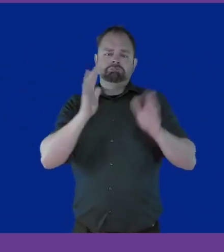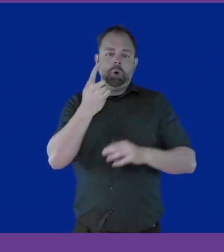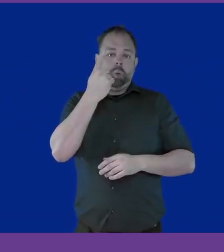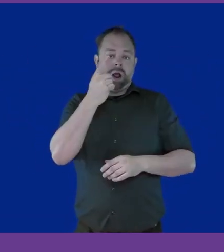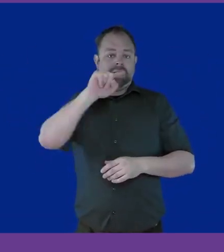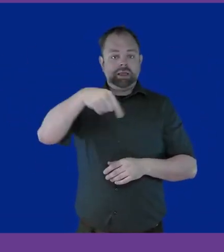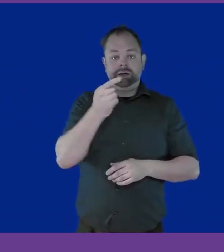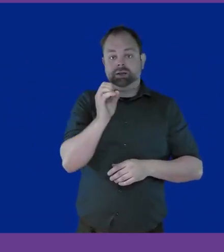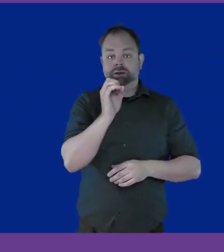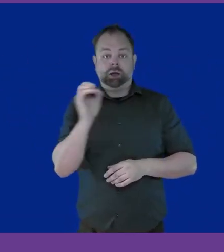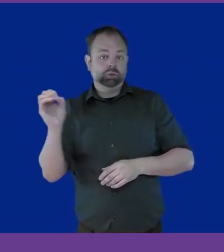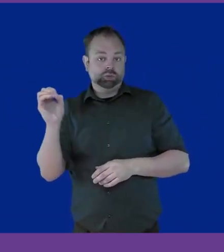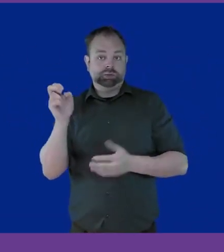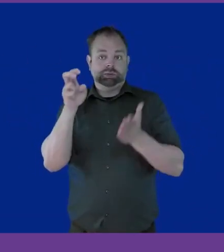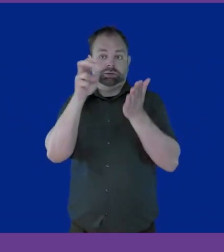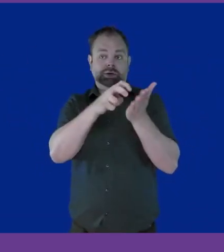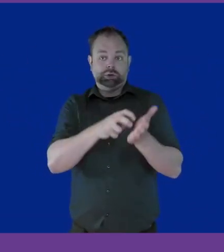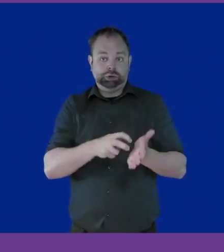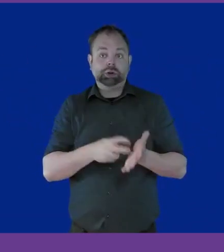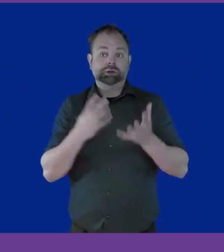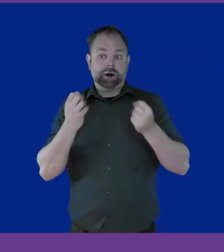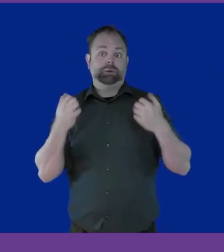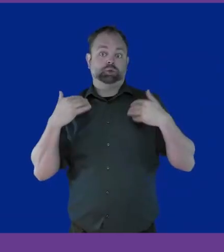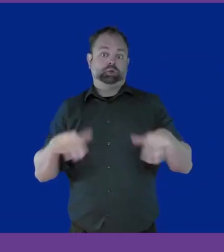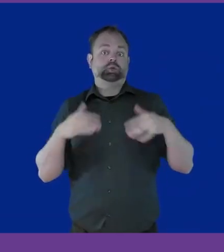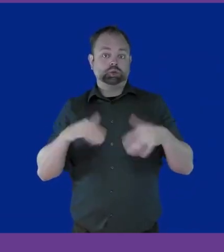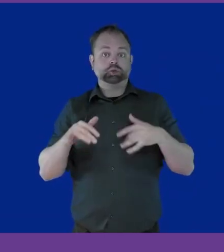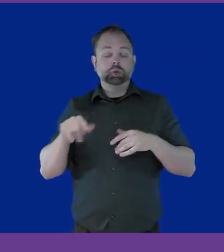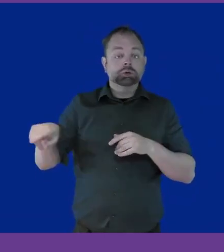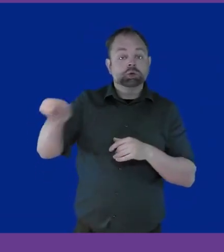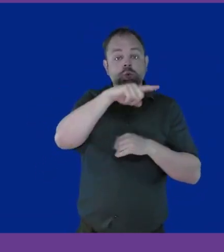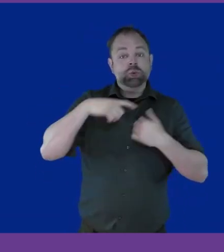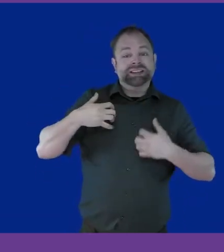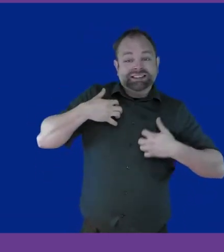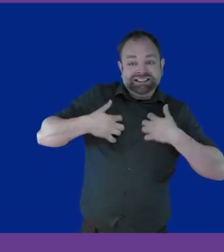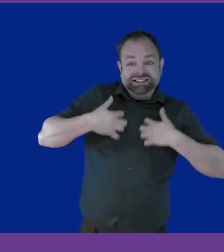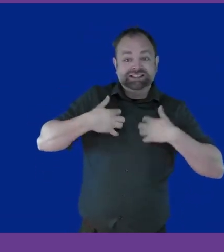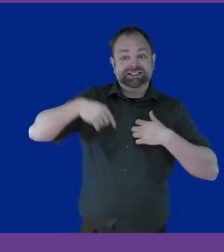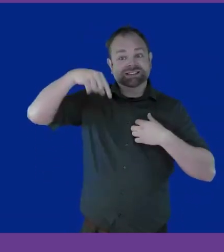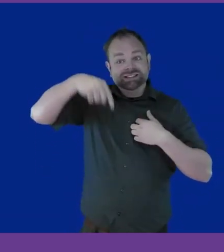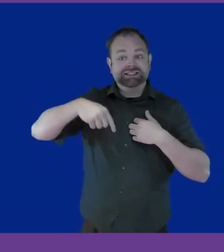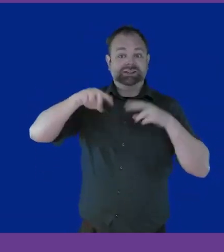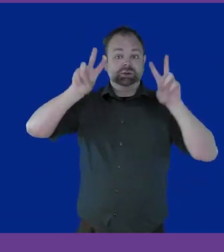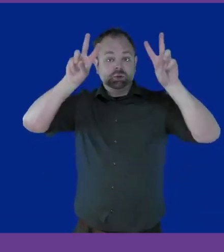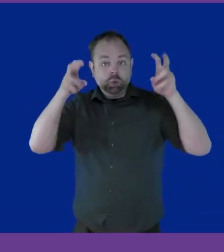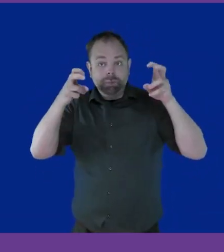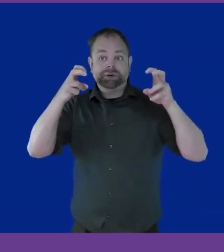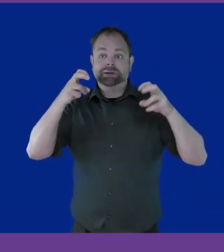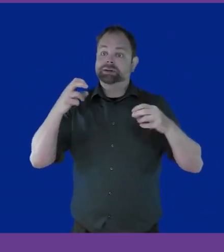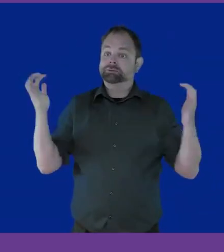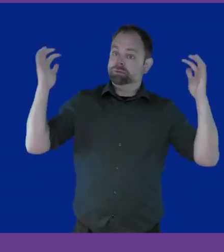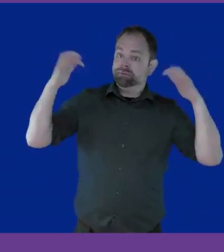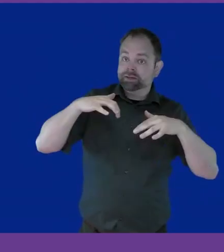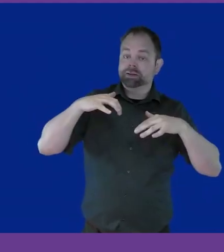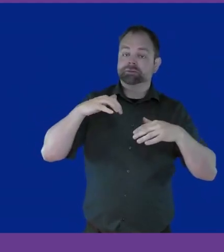Act came into force, and now all the banking services must to be accessible. For